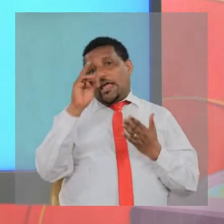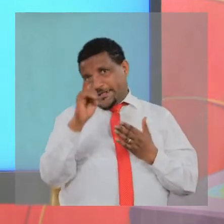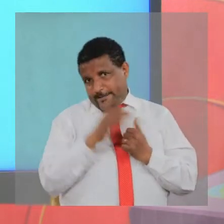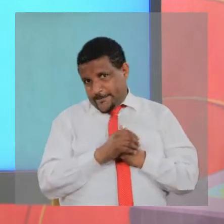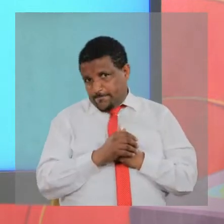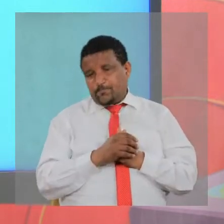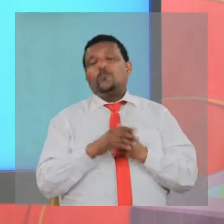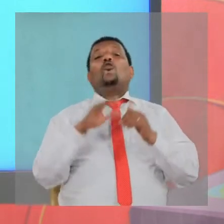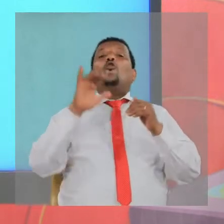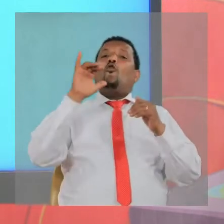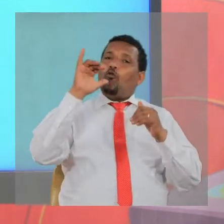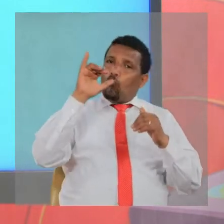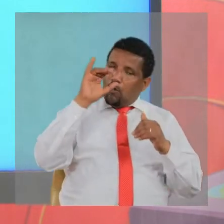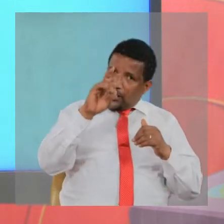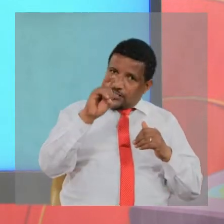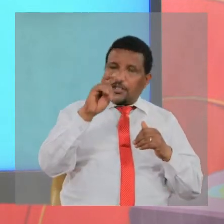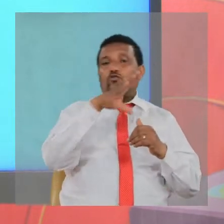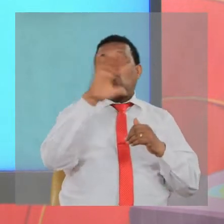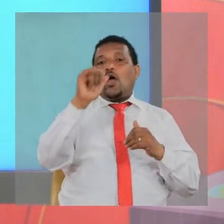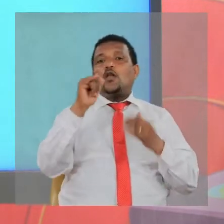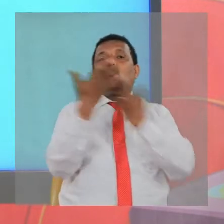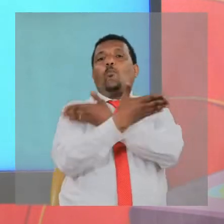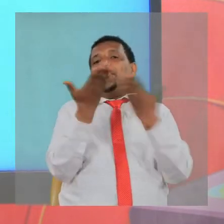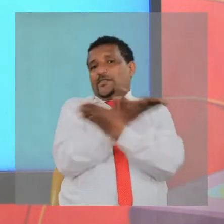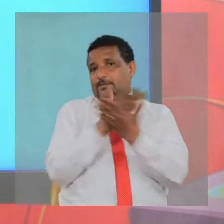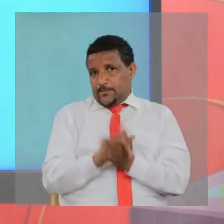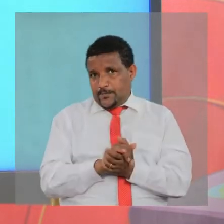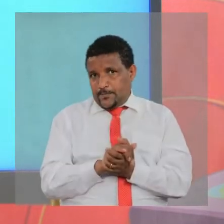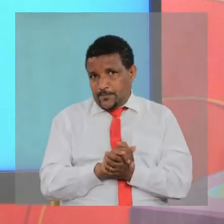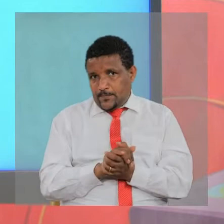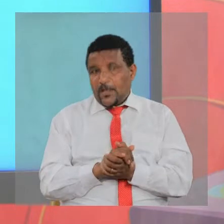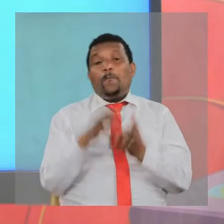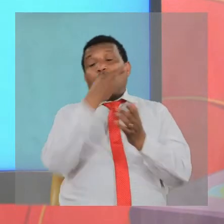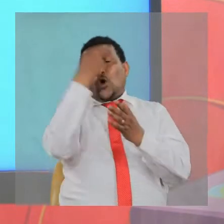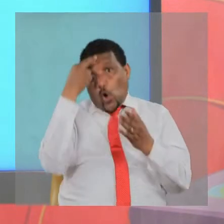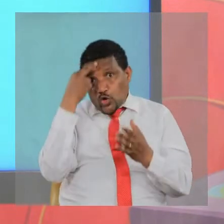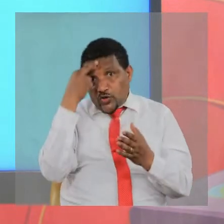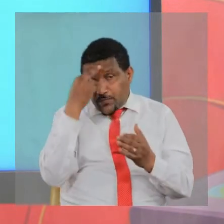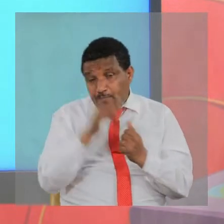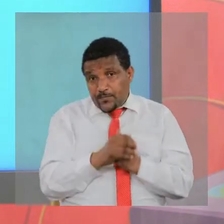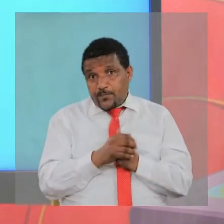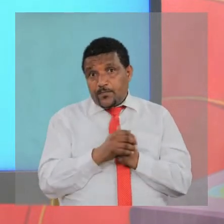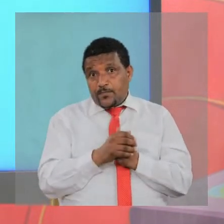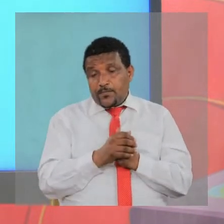and Y are complements, because